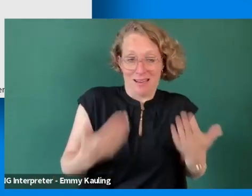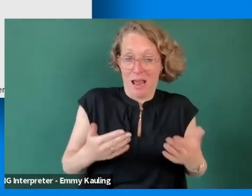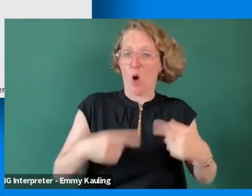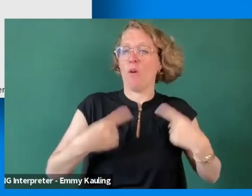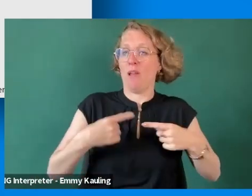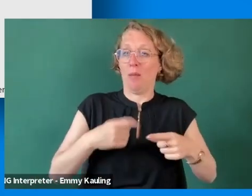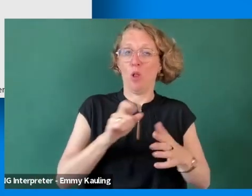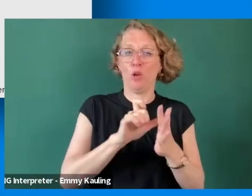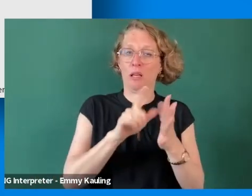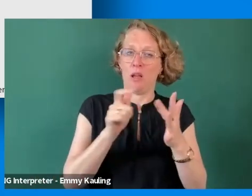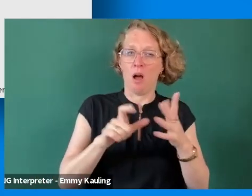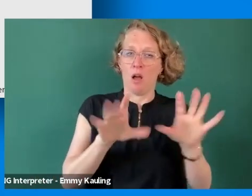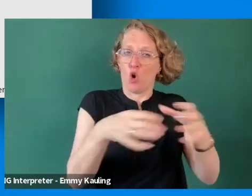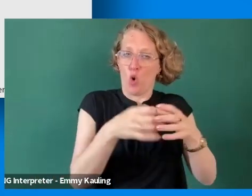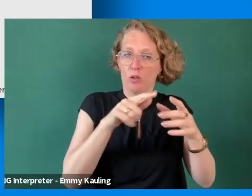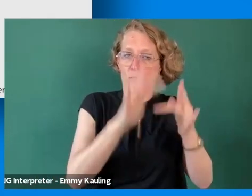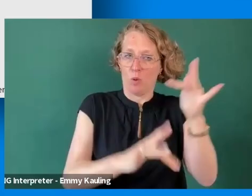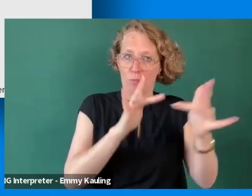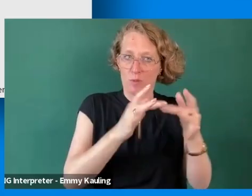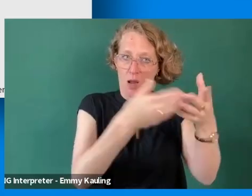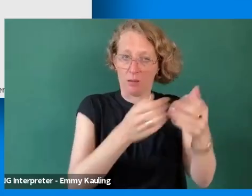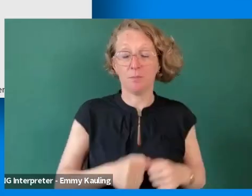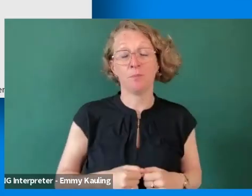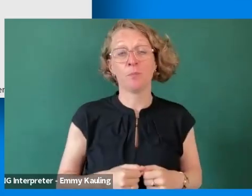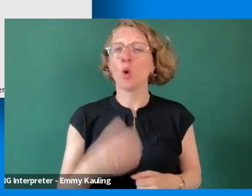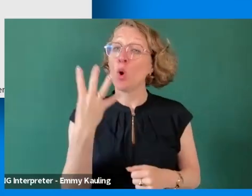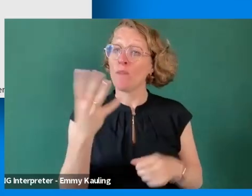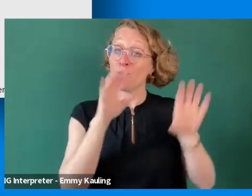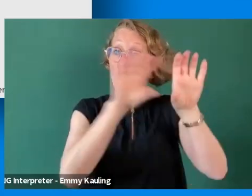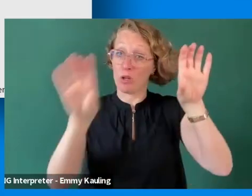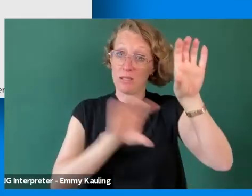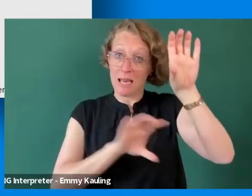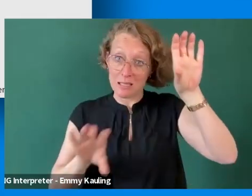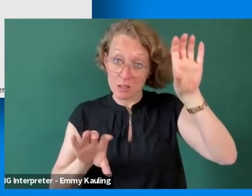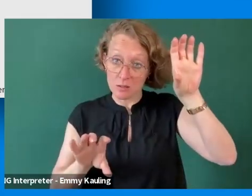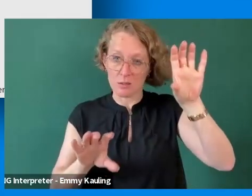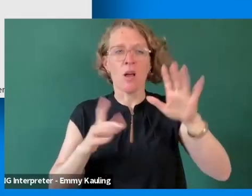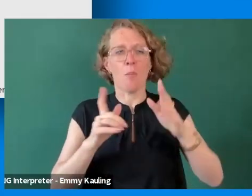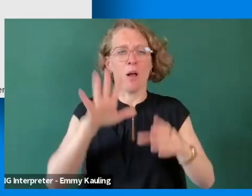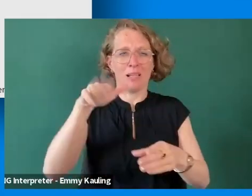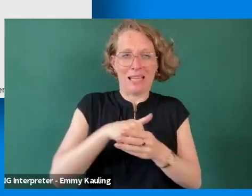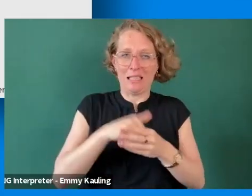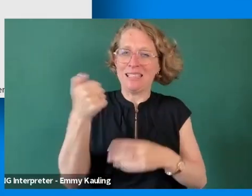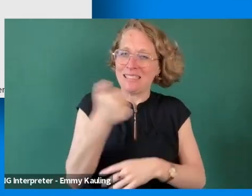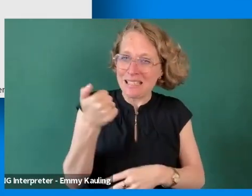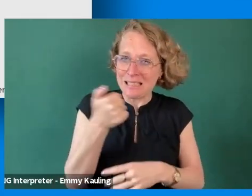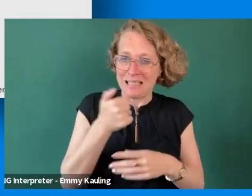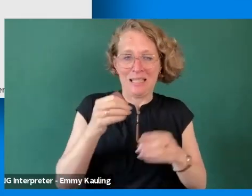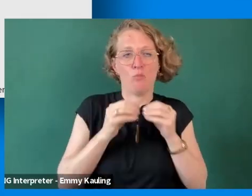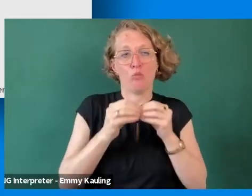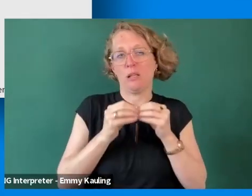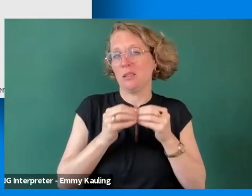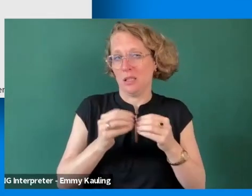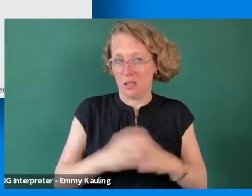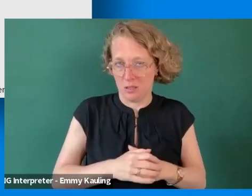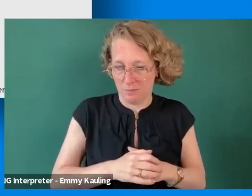Caucus website. So it's spread across these 4 stages, and there are 16 practices in total. These